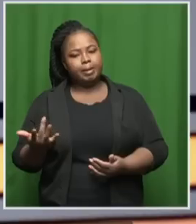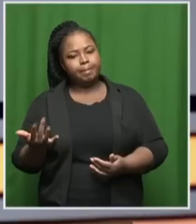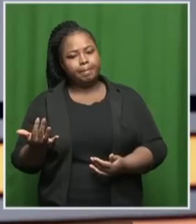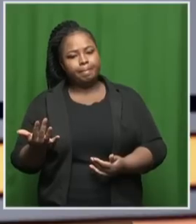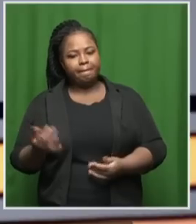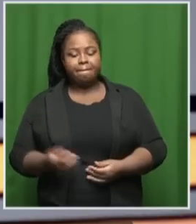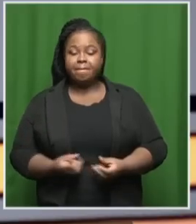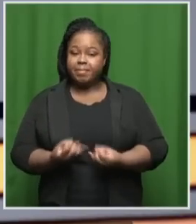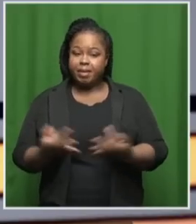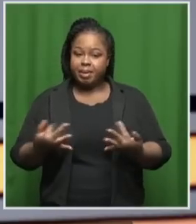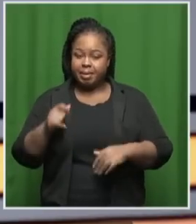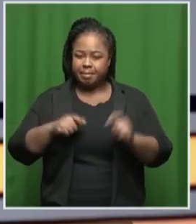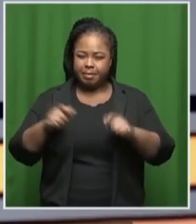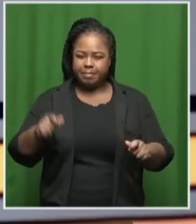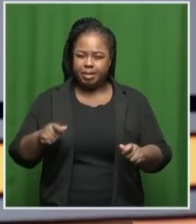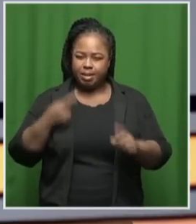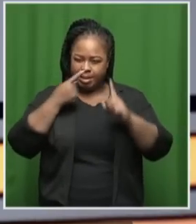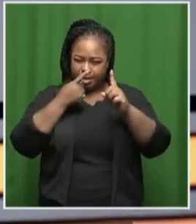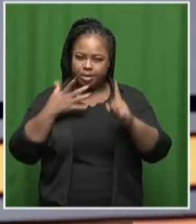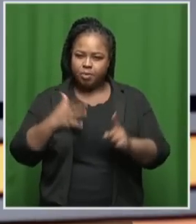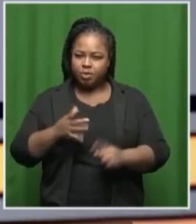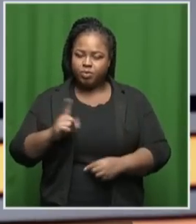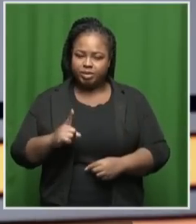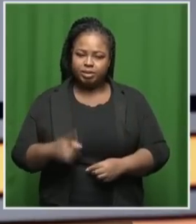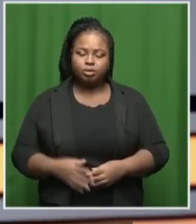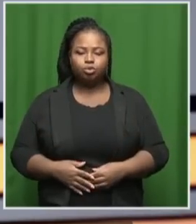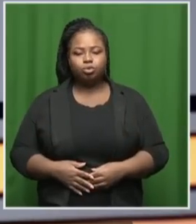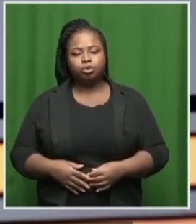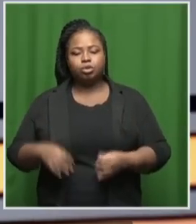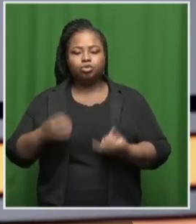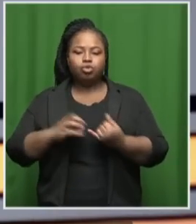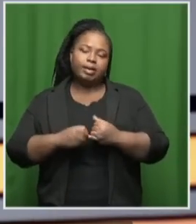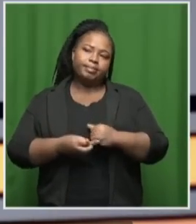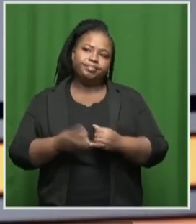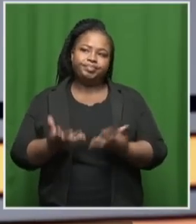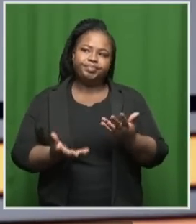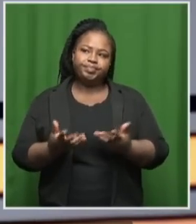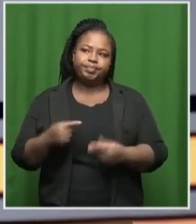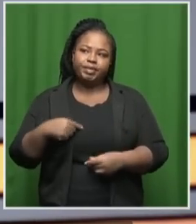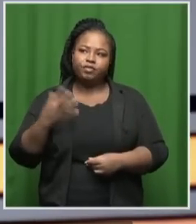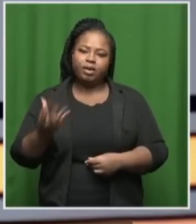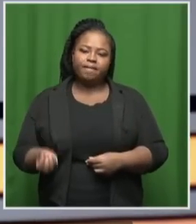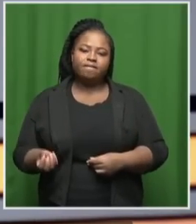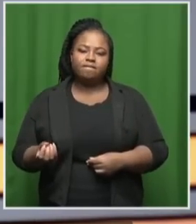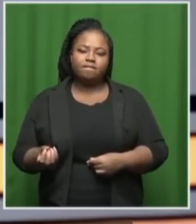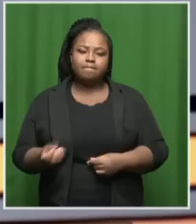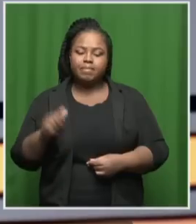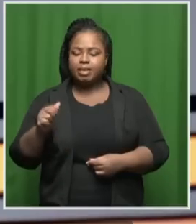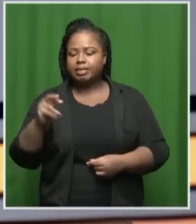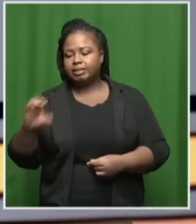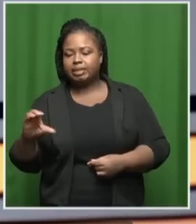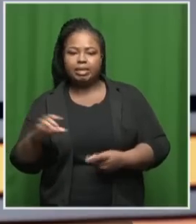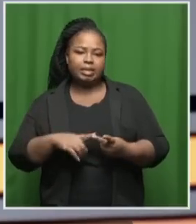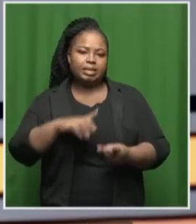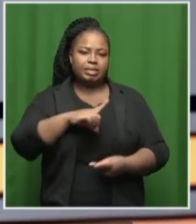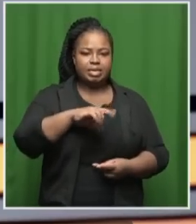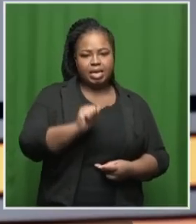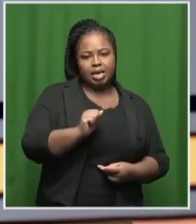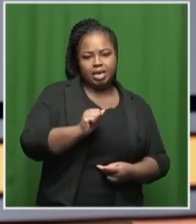what many people are pushing for as the stability option, where you have an ANC